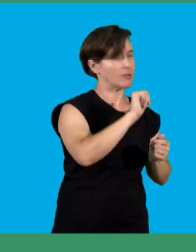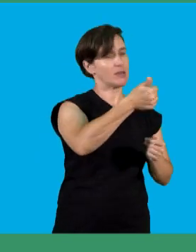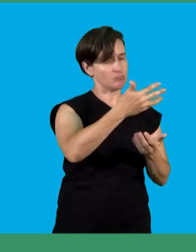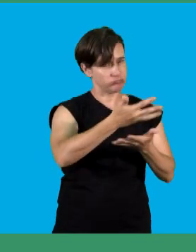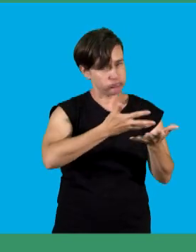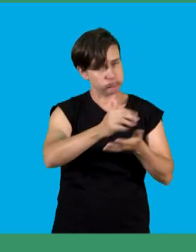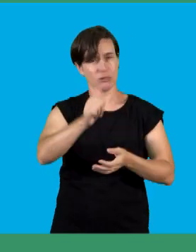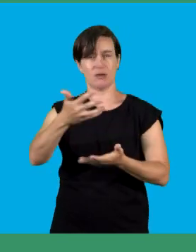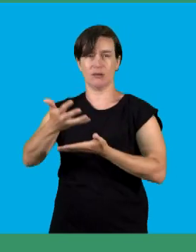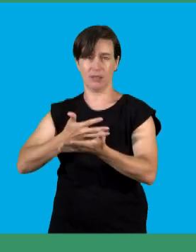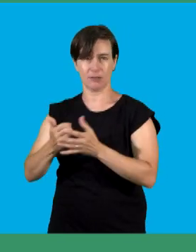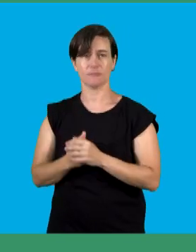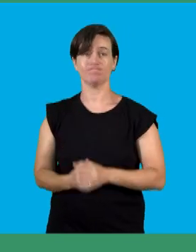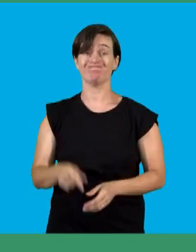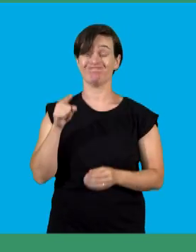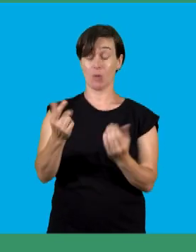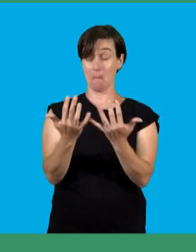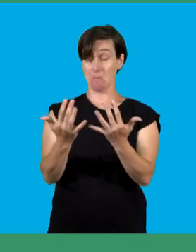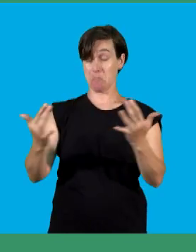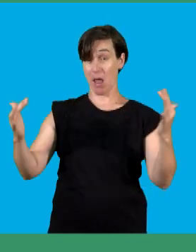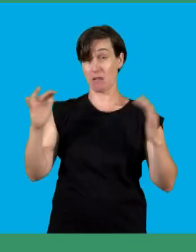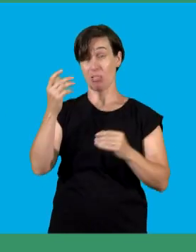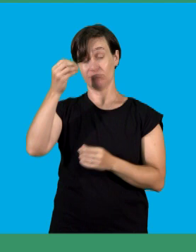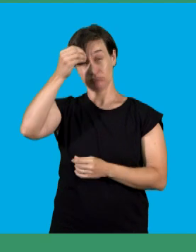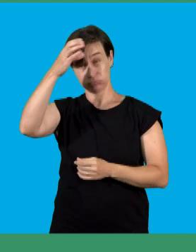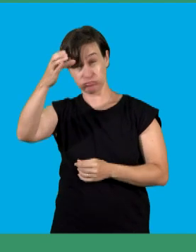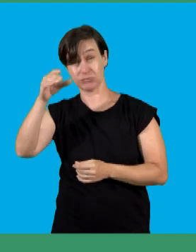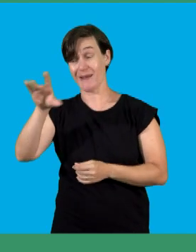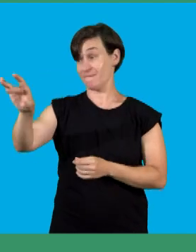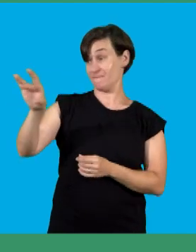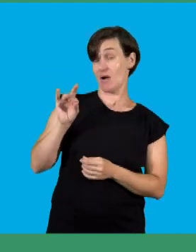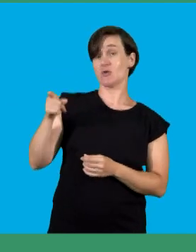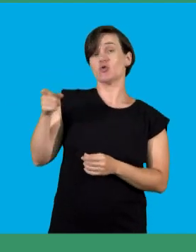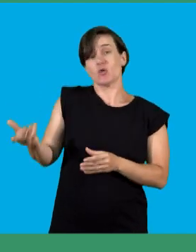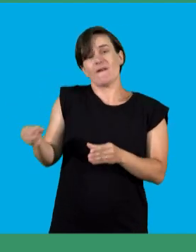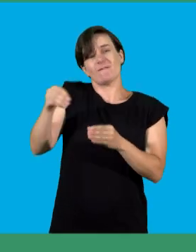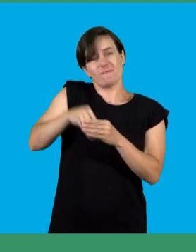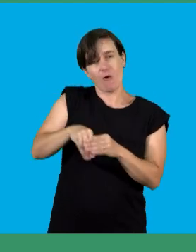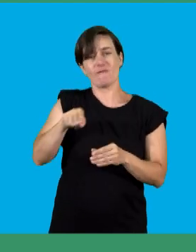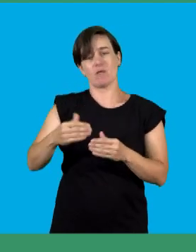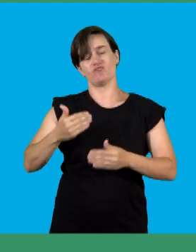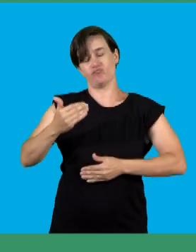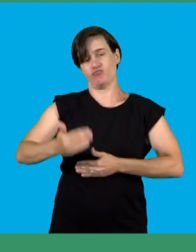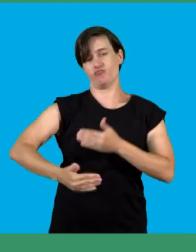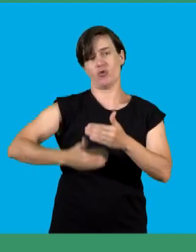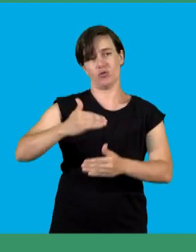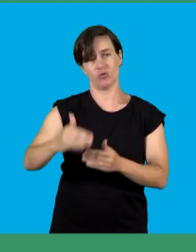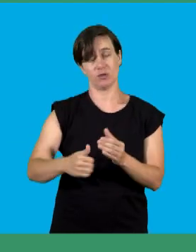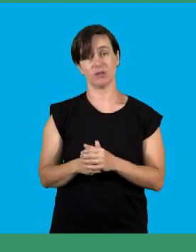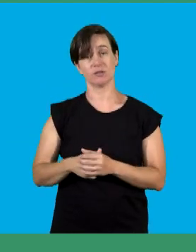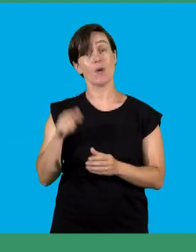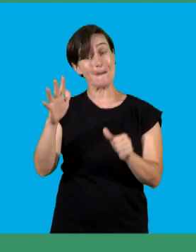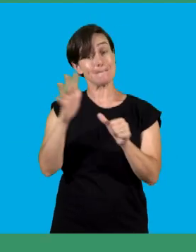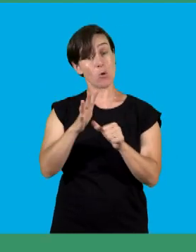here, a panel of experts is invited to participate in the process. Already it's good. We need people